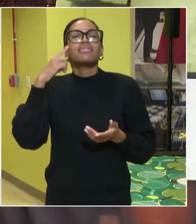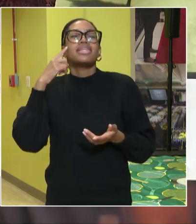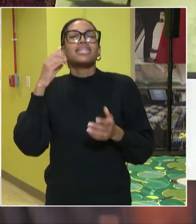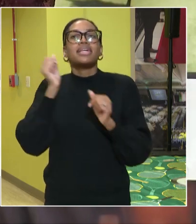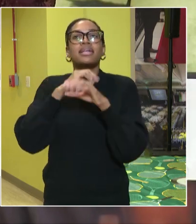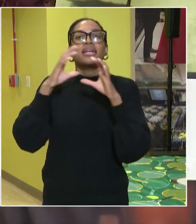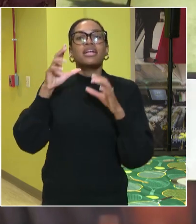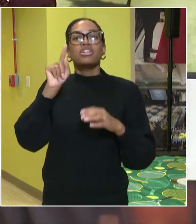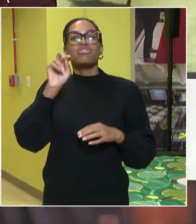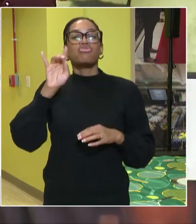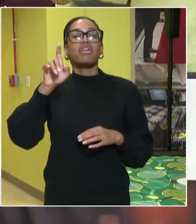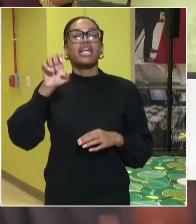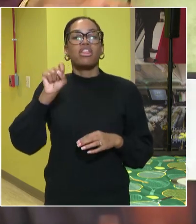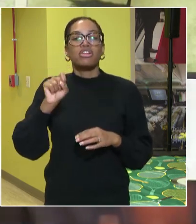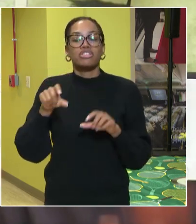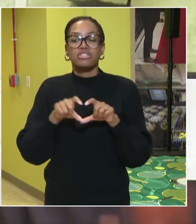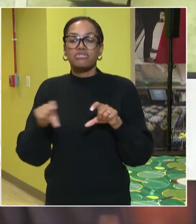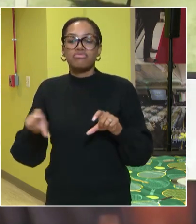Give a hand to God.